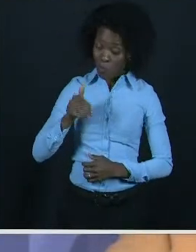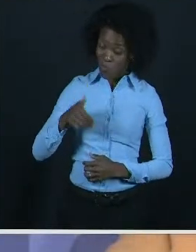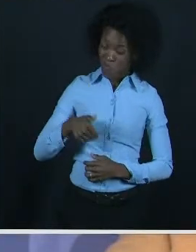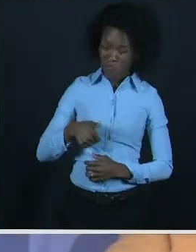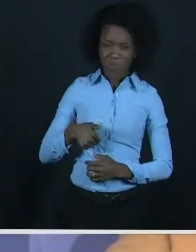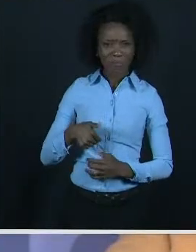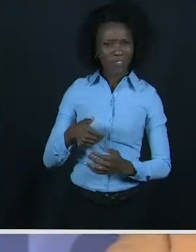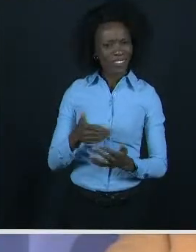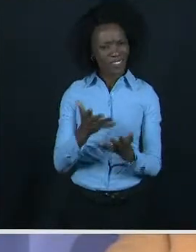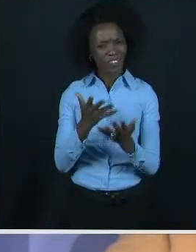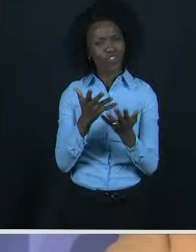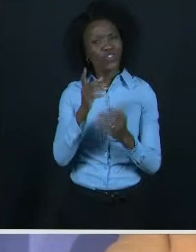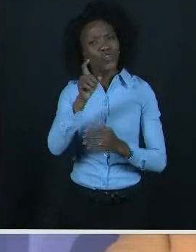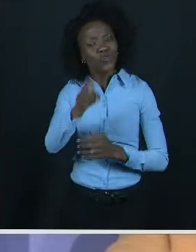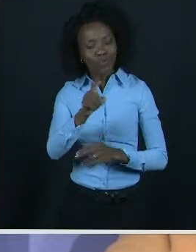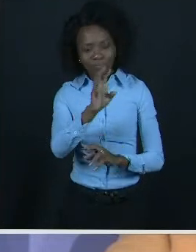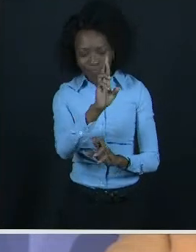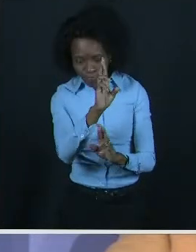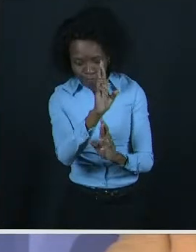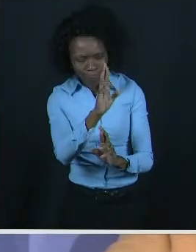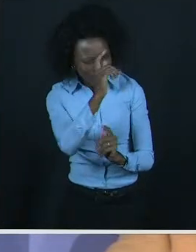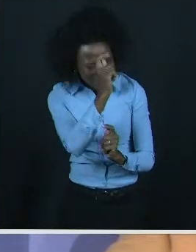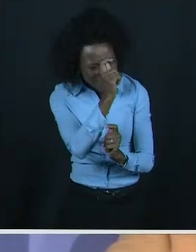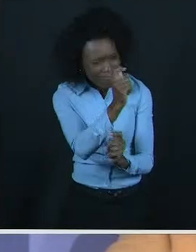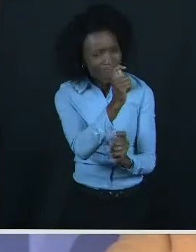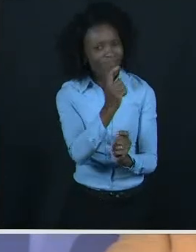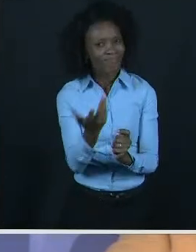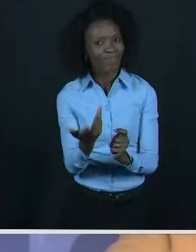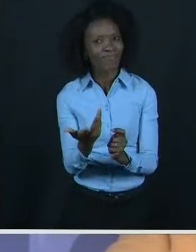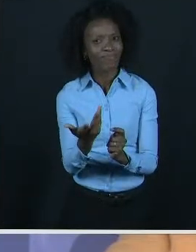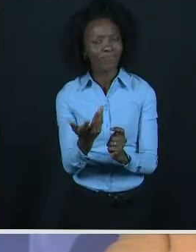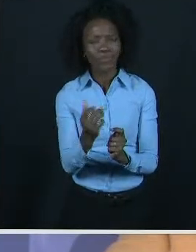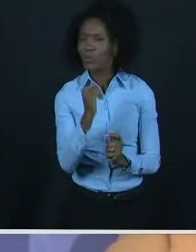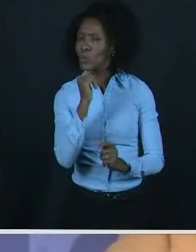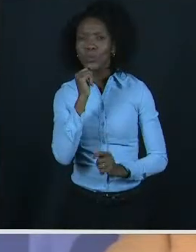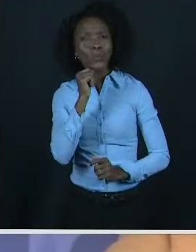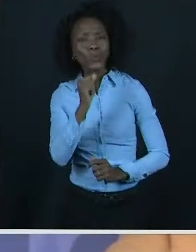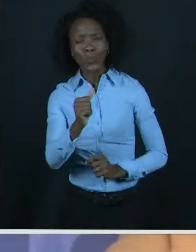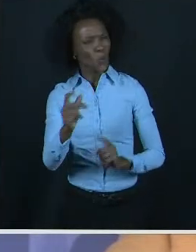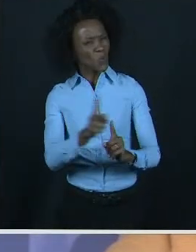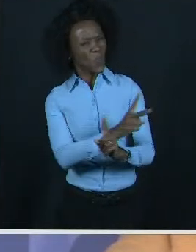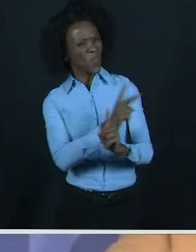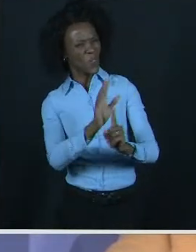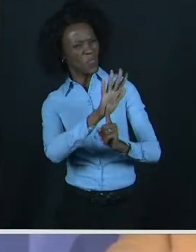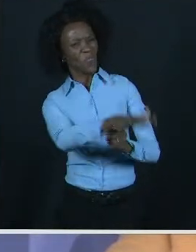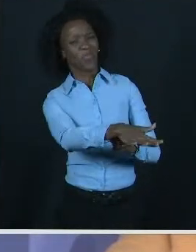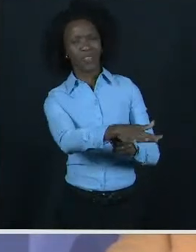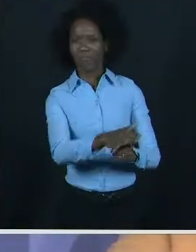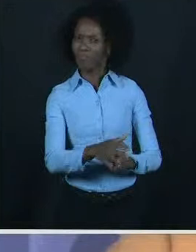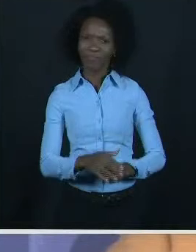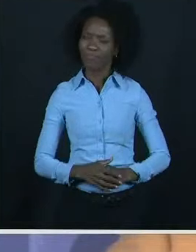should be treated with dignity, with respect, and not be violated.